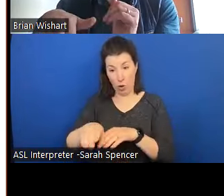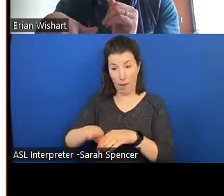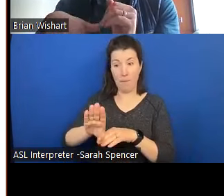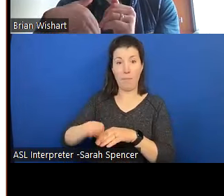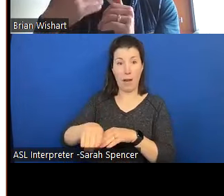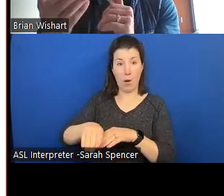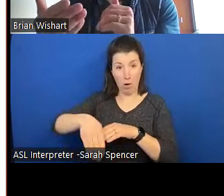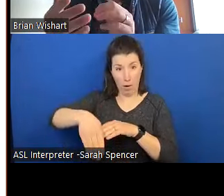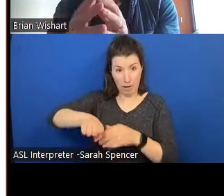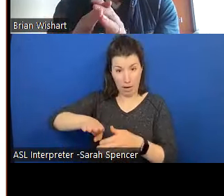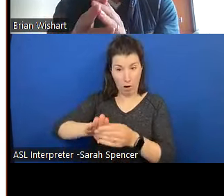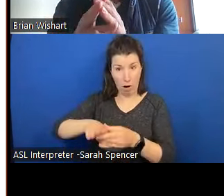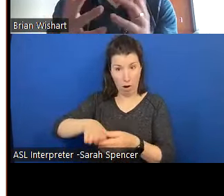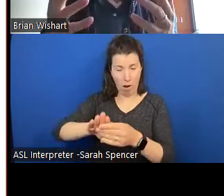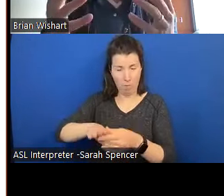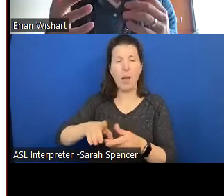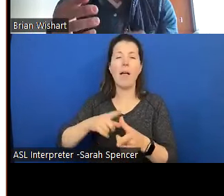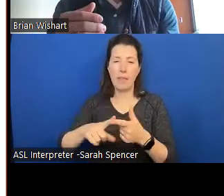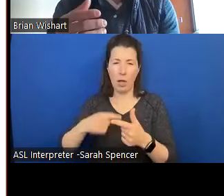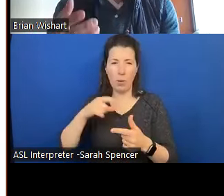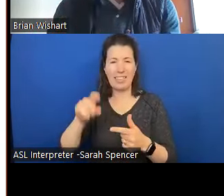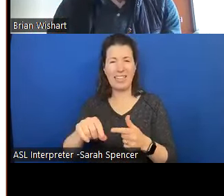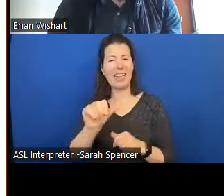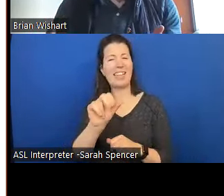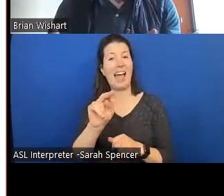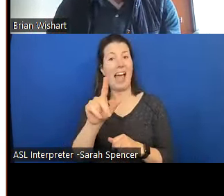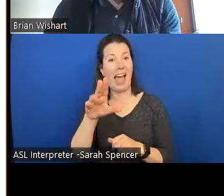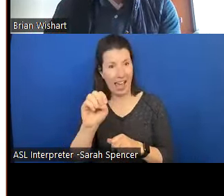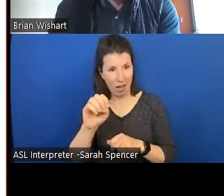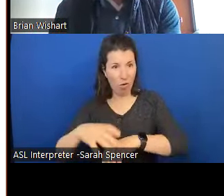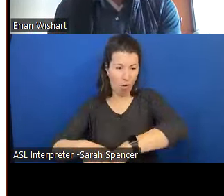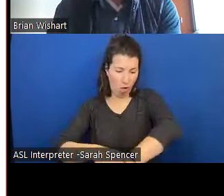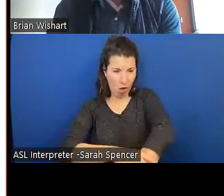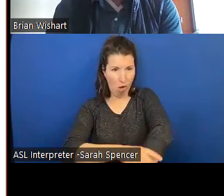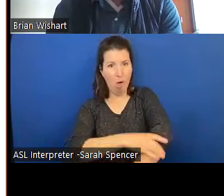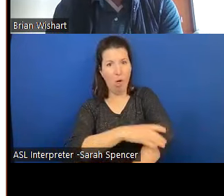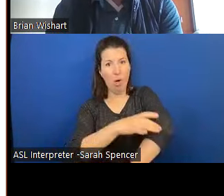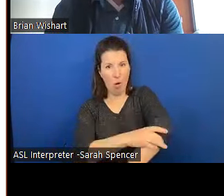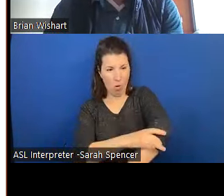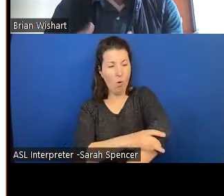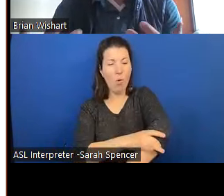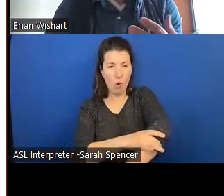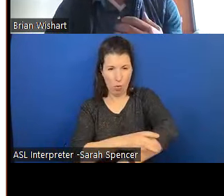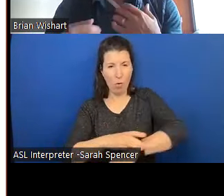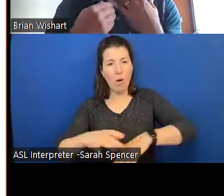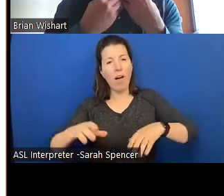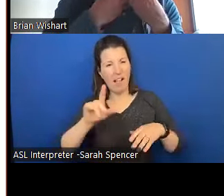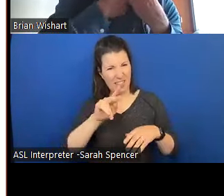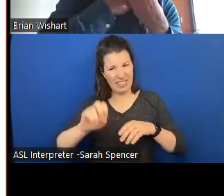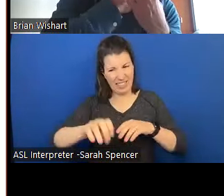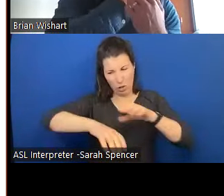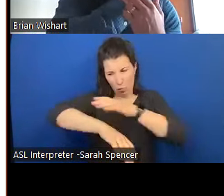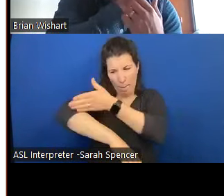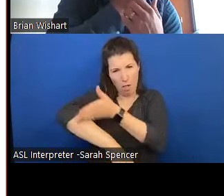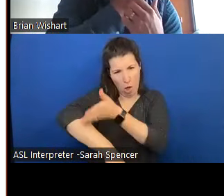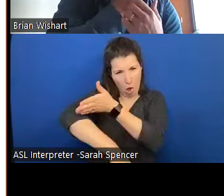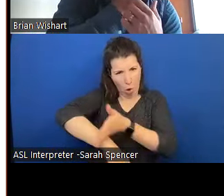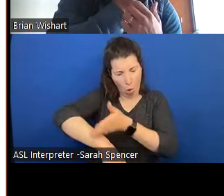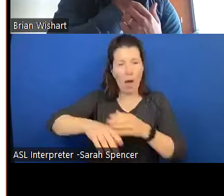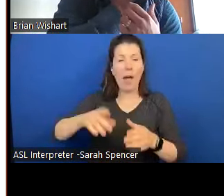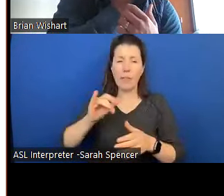toe down, we really need to go to those ankle foot orthotics that come up just below the knee. And there's lots of different ranges and